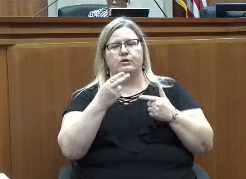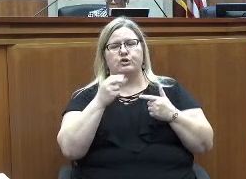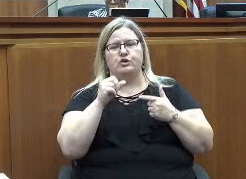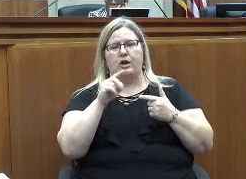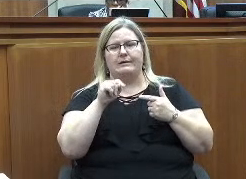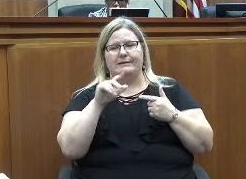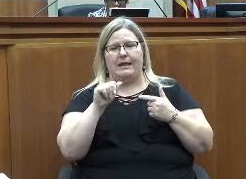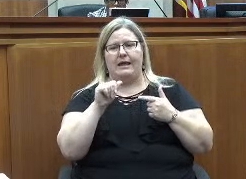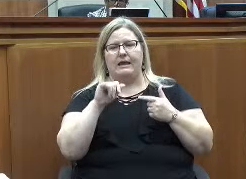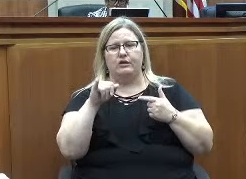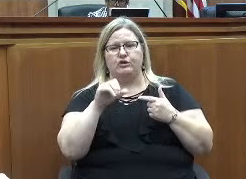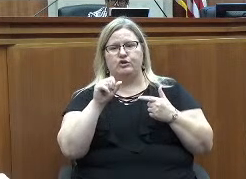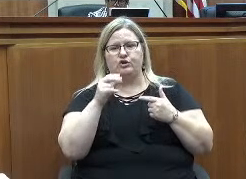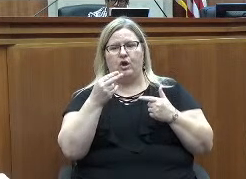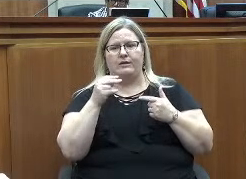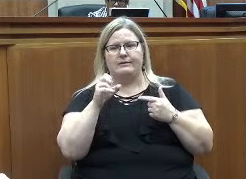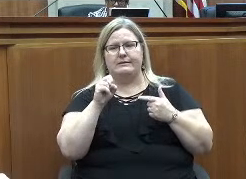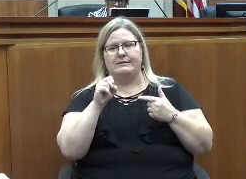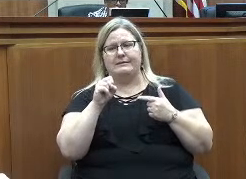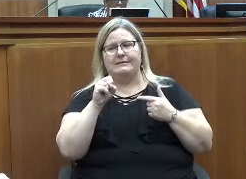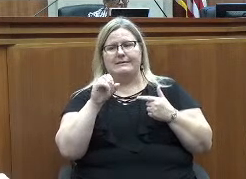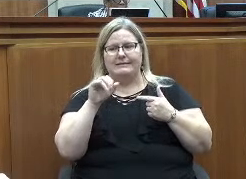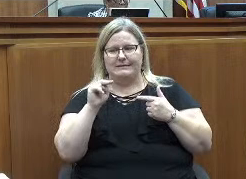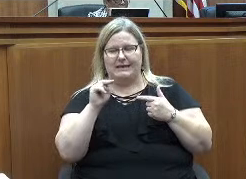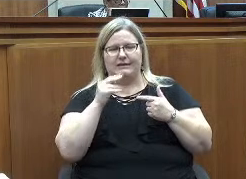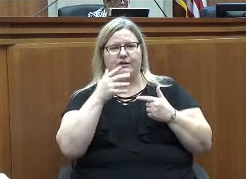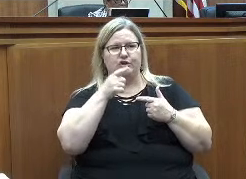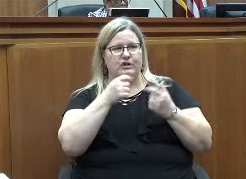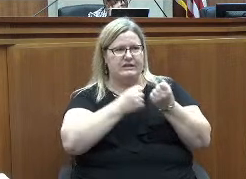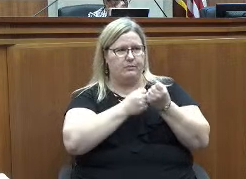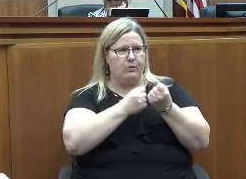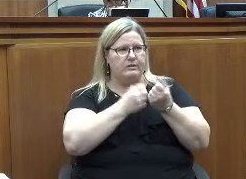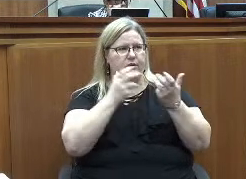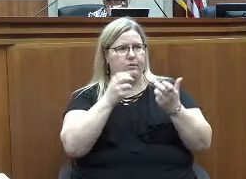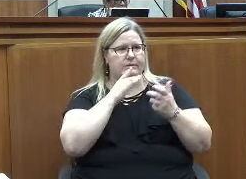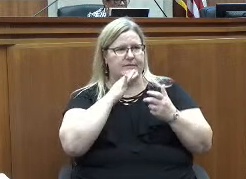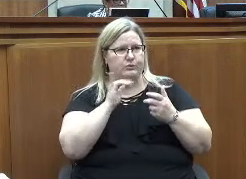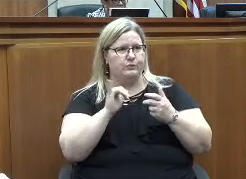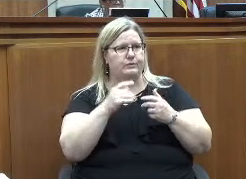the documentation and would also like to speak. If you could come to the table.